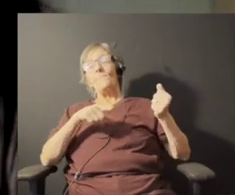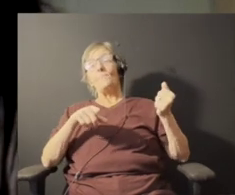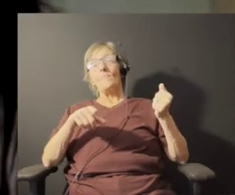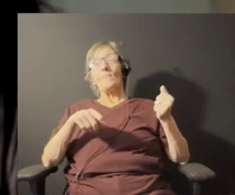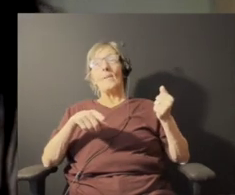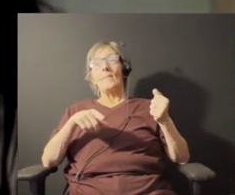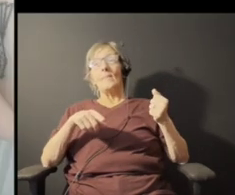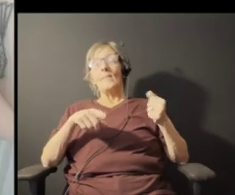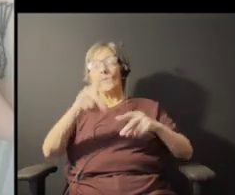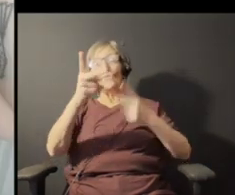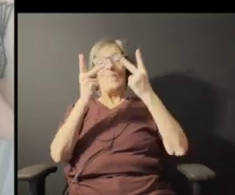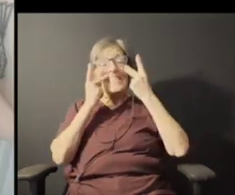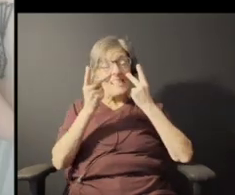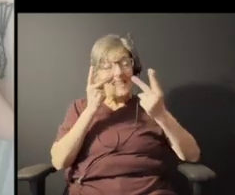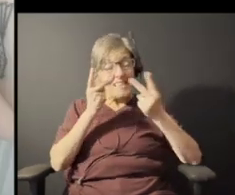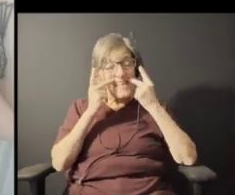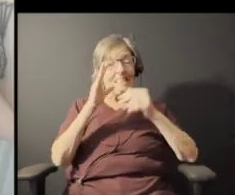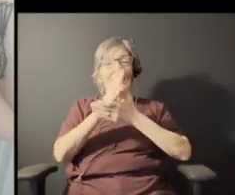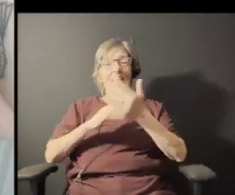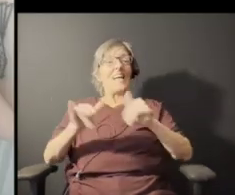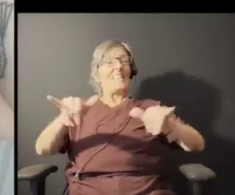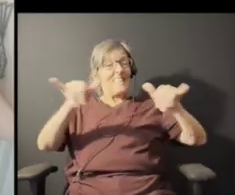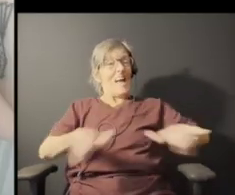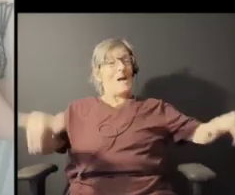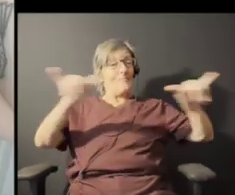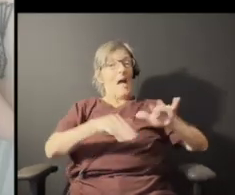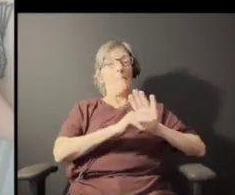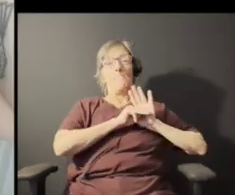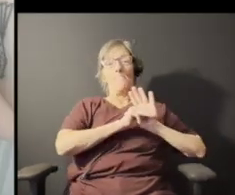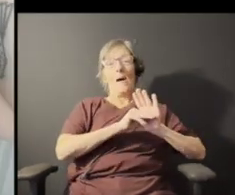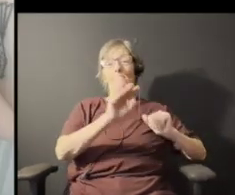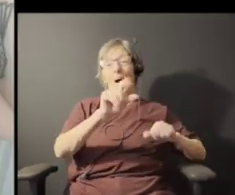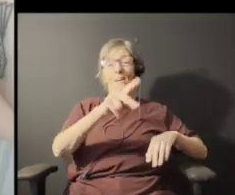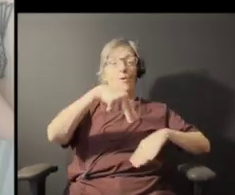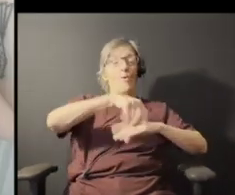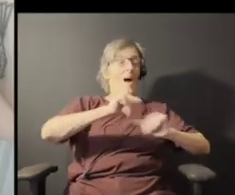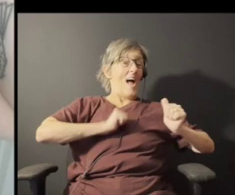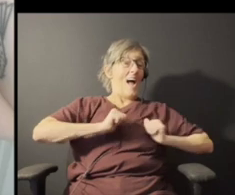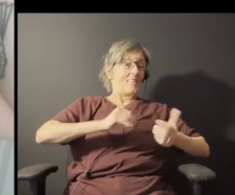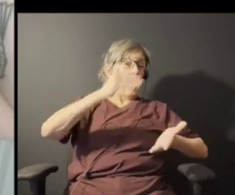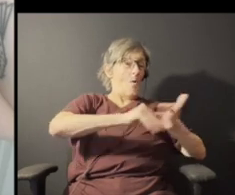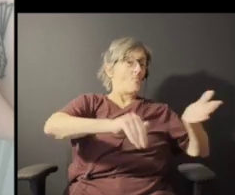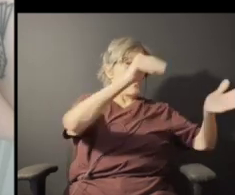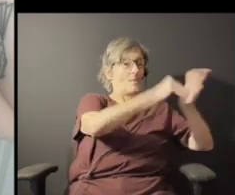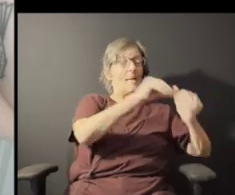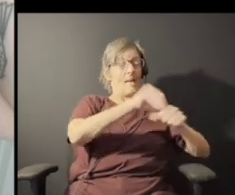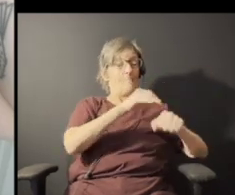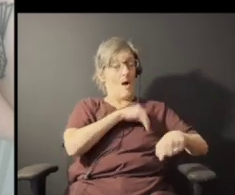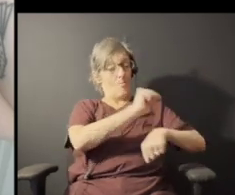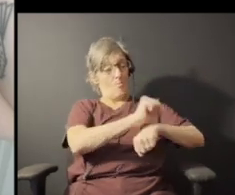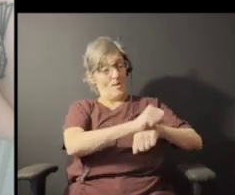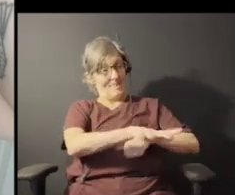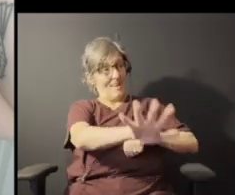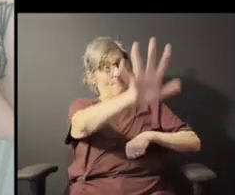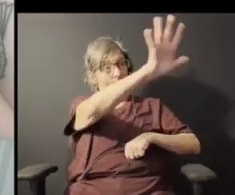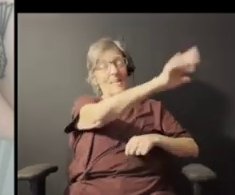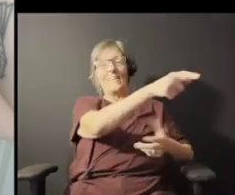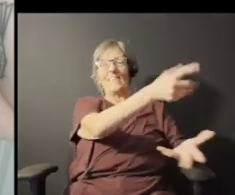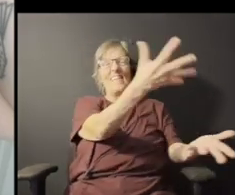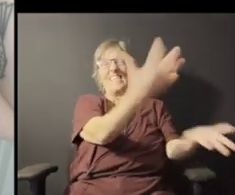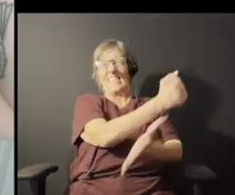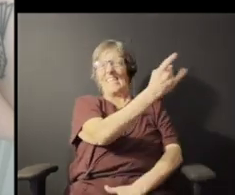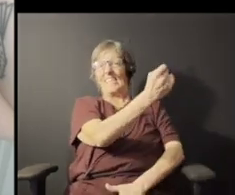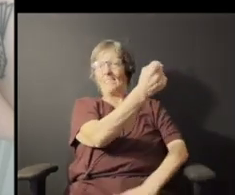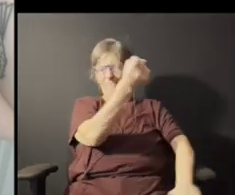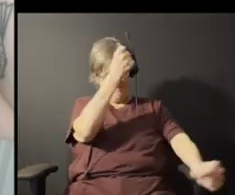and so you'll end up seeing some of the same models and actors over and over again in my work, because they get